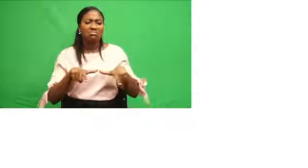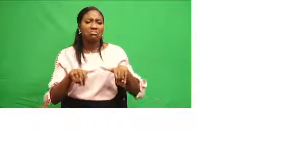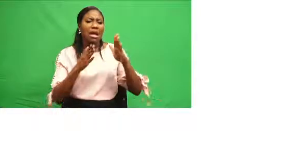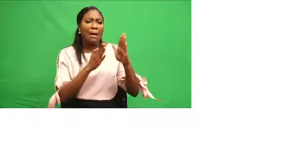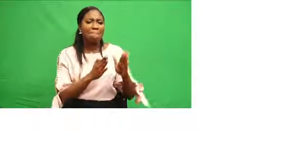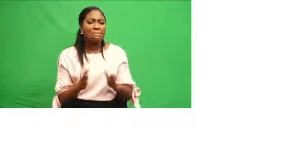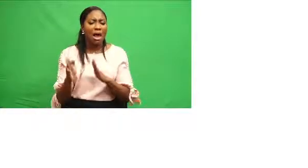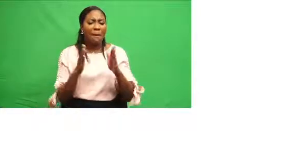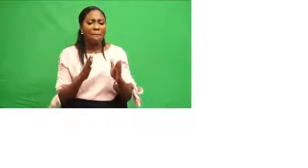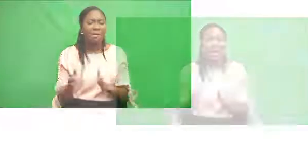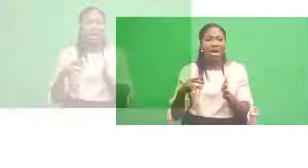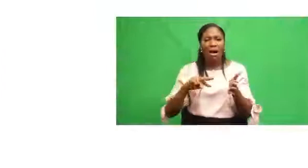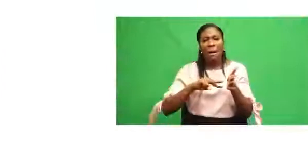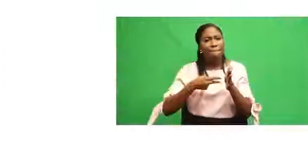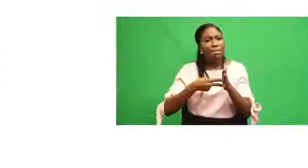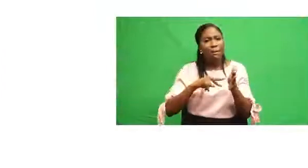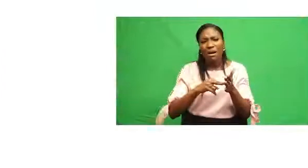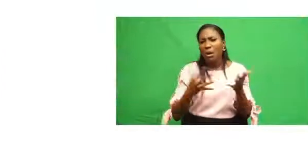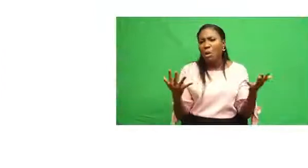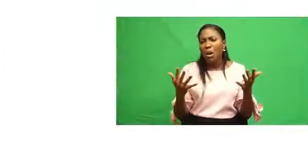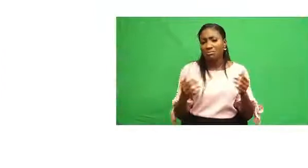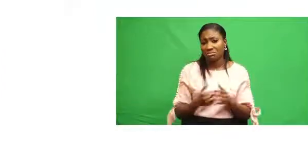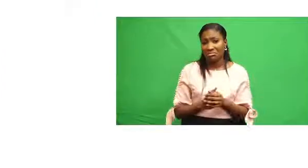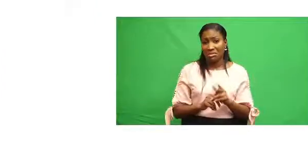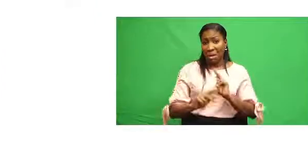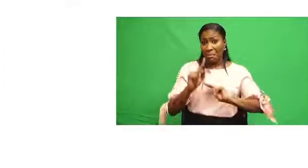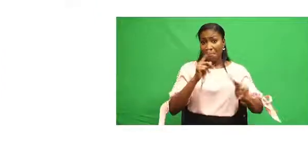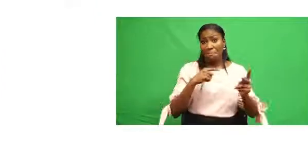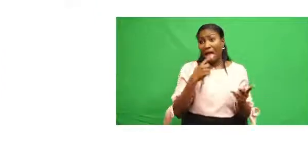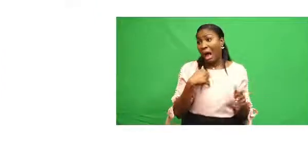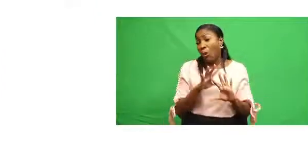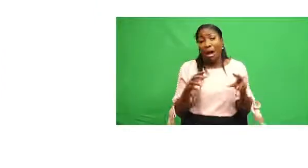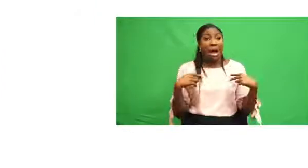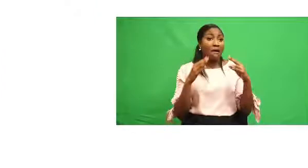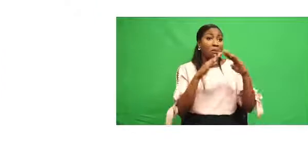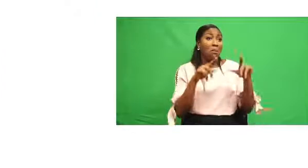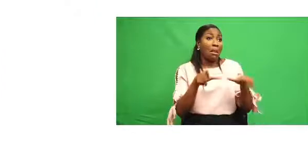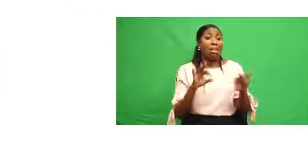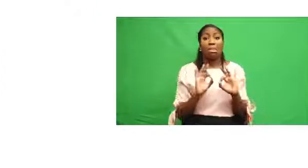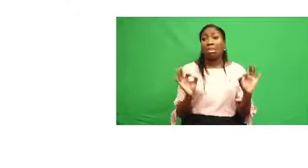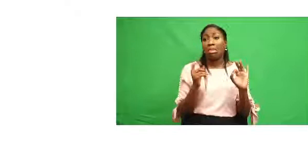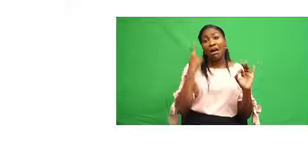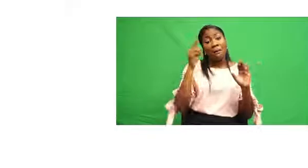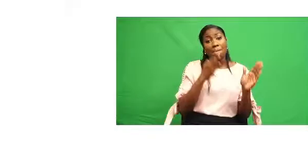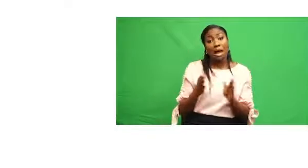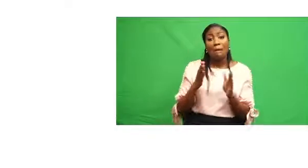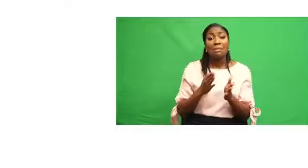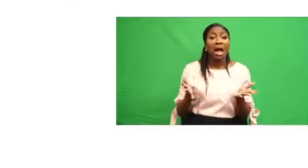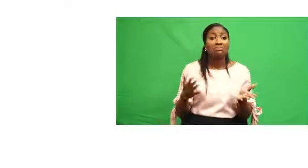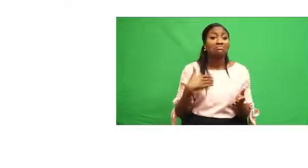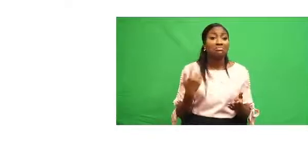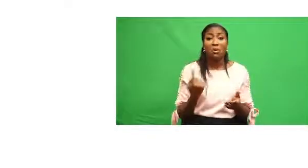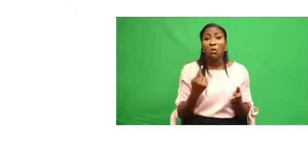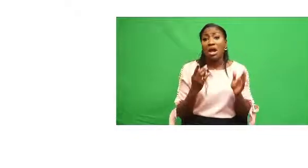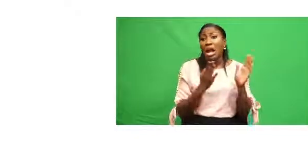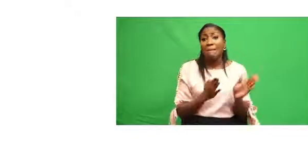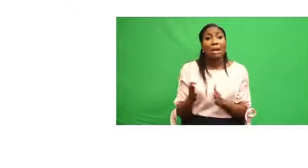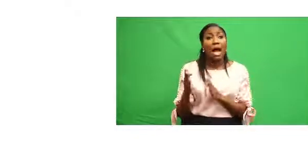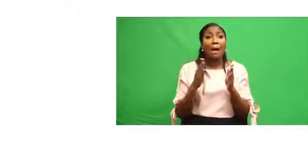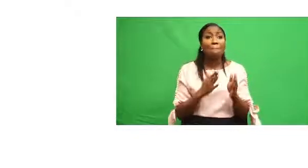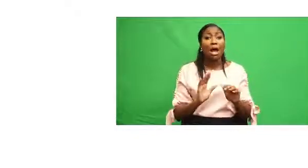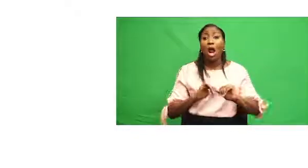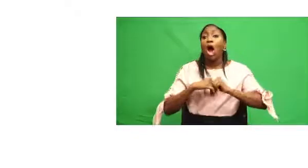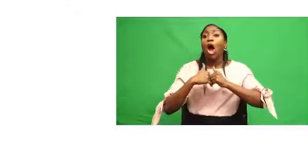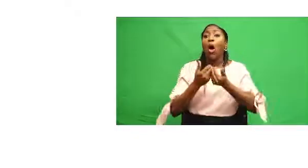Of course, some people might say, well, I don't have any estate to plan. The only plan that I need to have is to plan how to get an